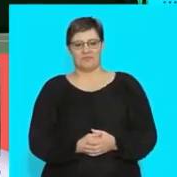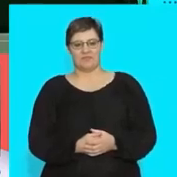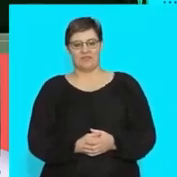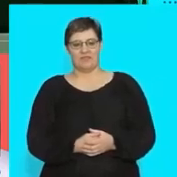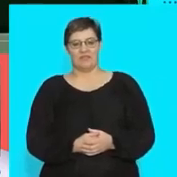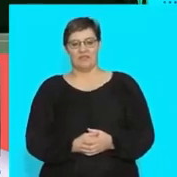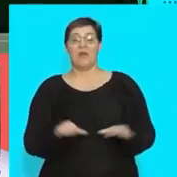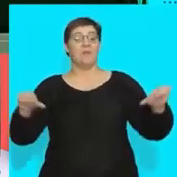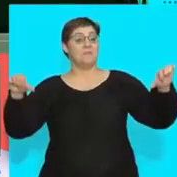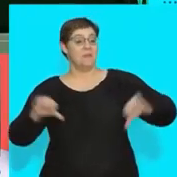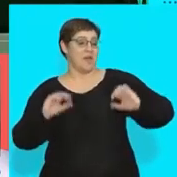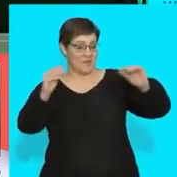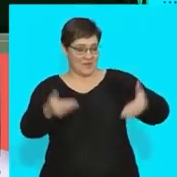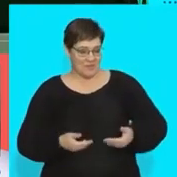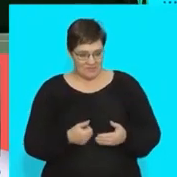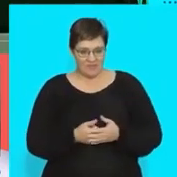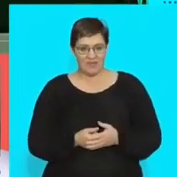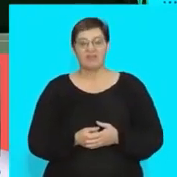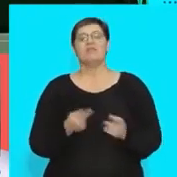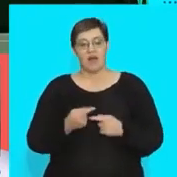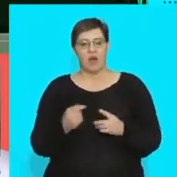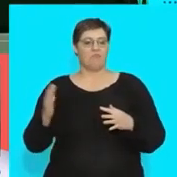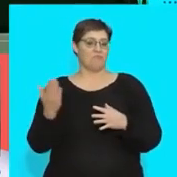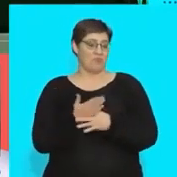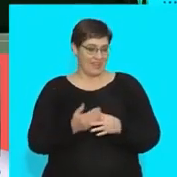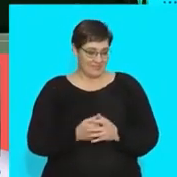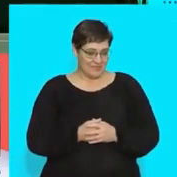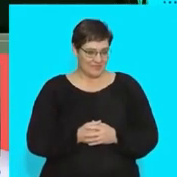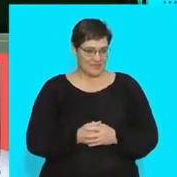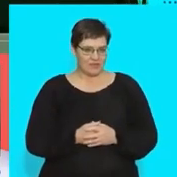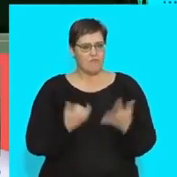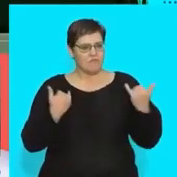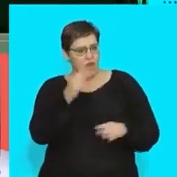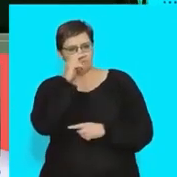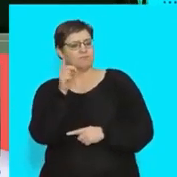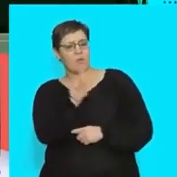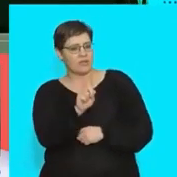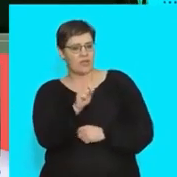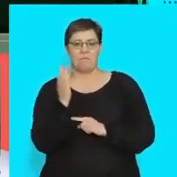Welcome back, Life Sciences, from your wee break. Okay, guys, we're looking at plants.